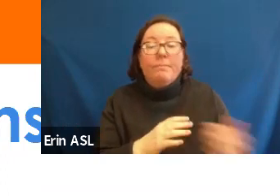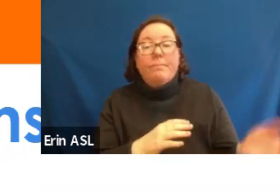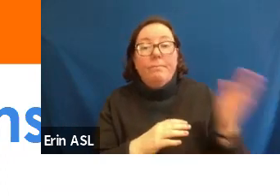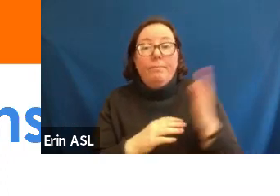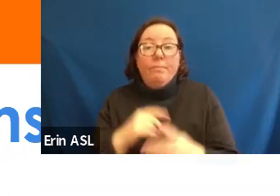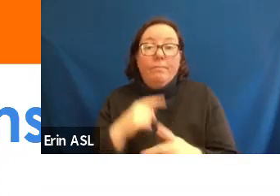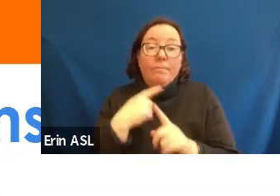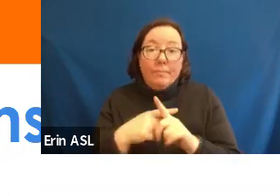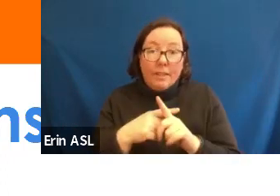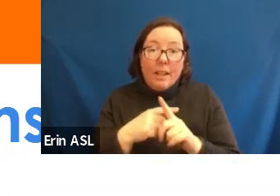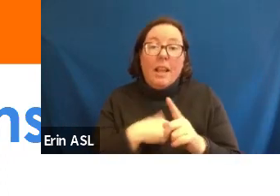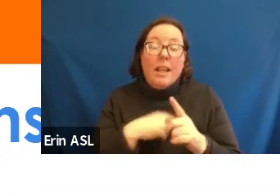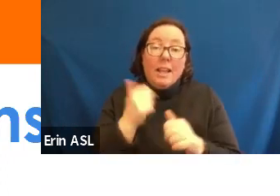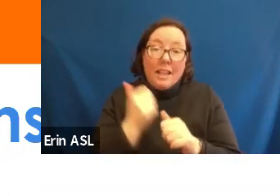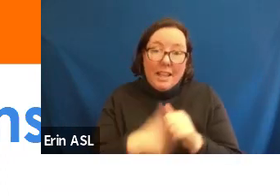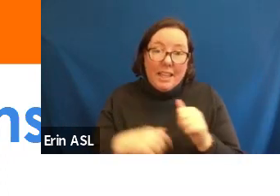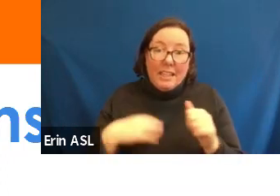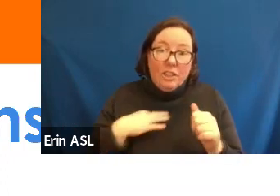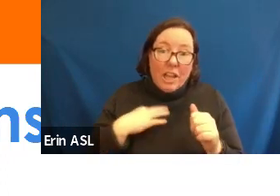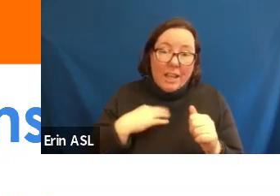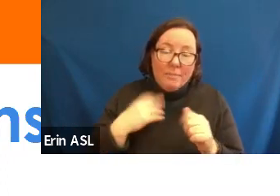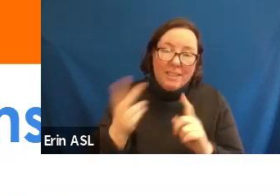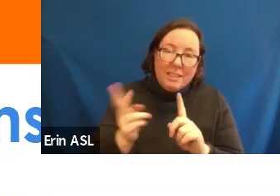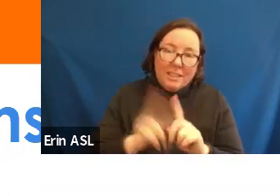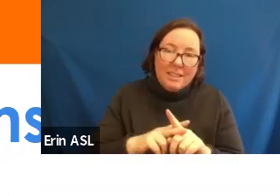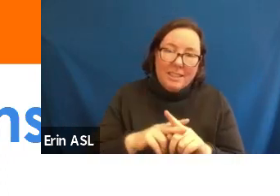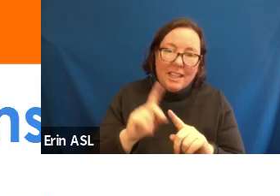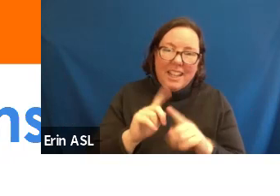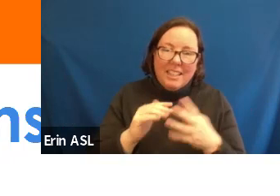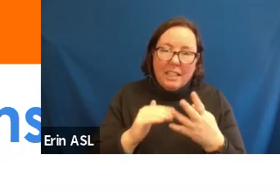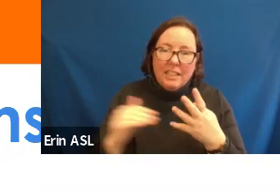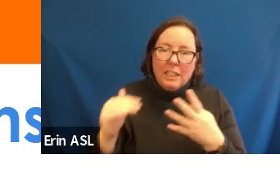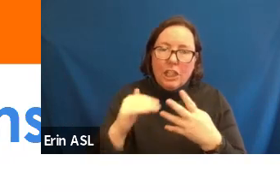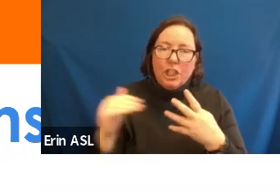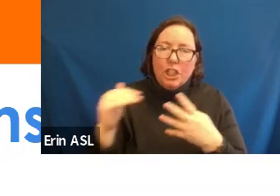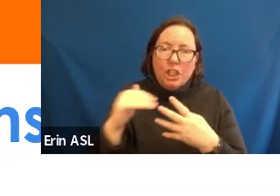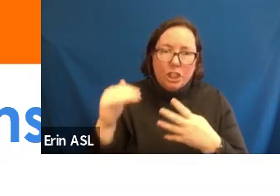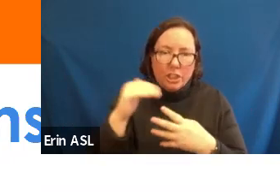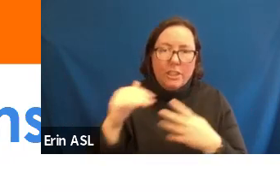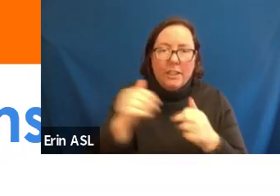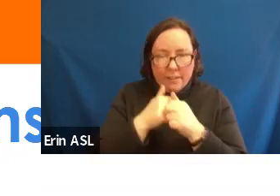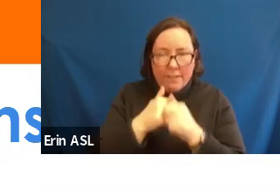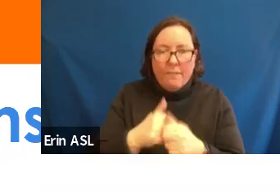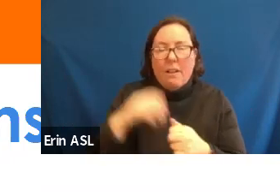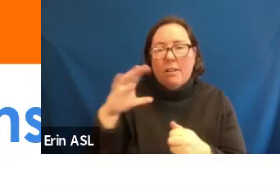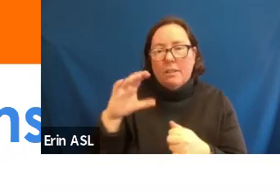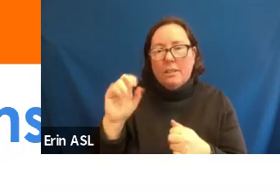Additionally, each applicant is assigned a tier, which is based off of the census tract that they live